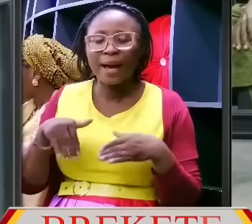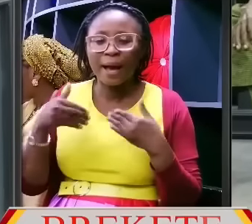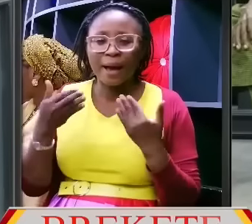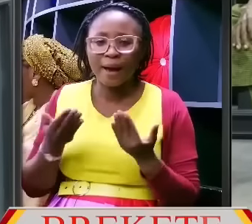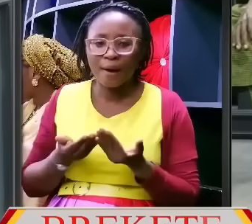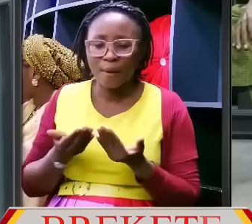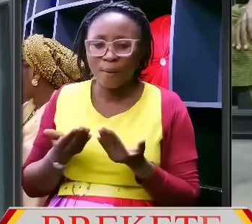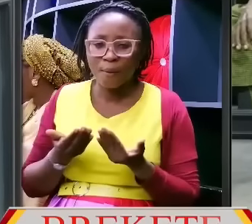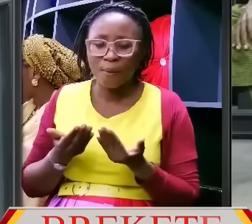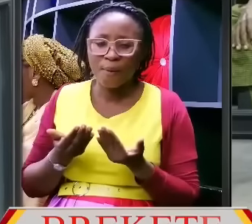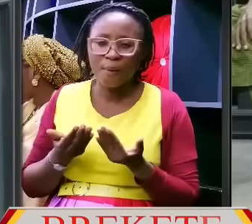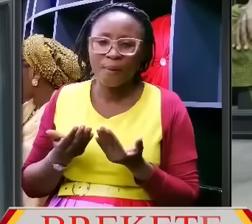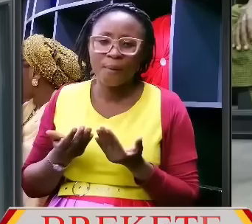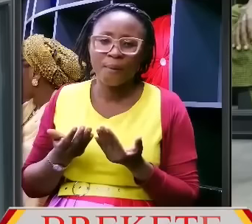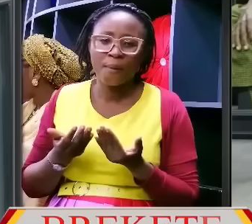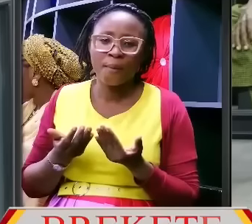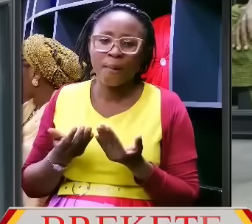how